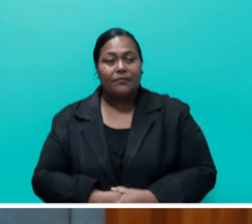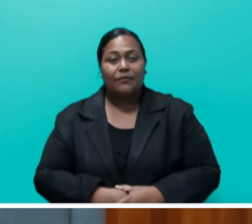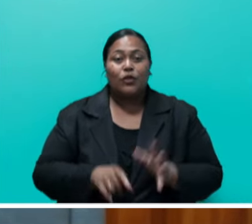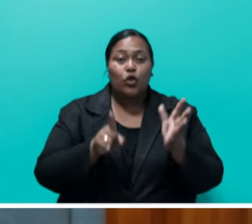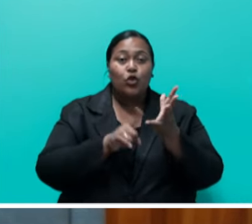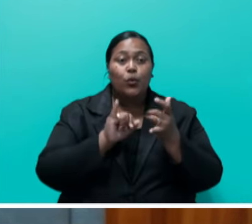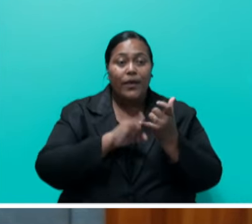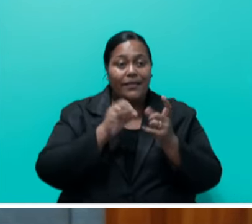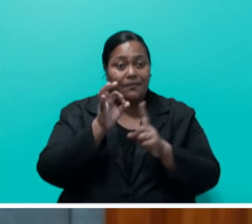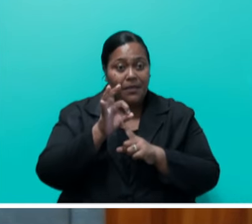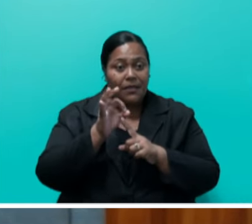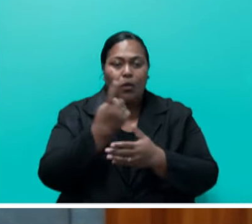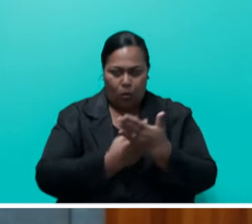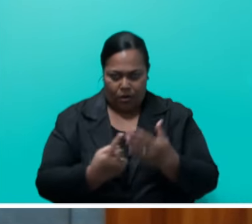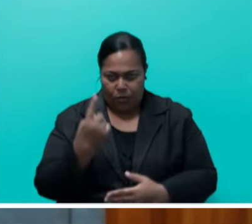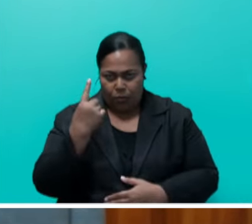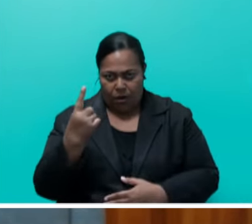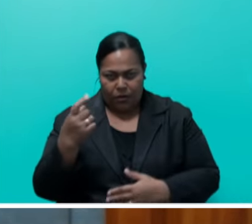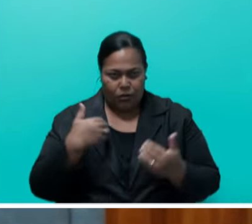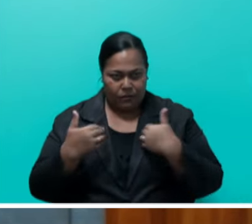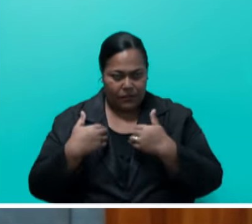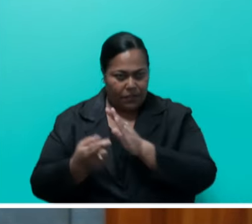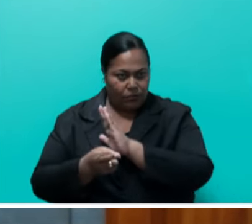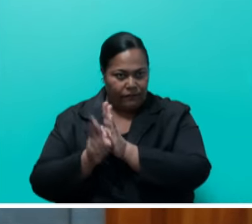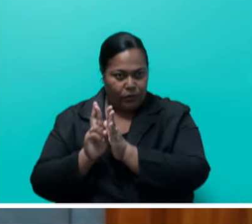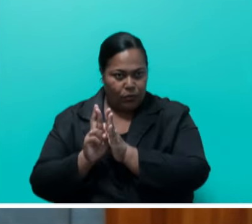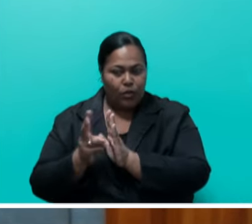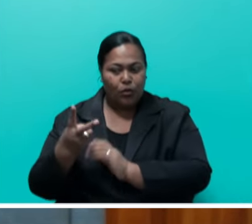university that was reviewed in 2019. So University of Fiji and Fiji